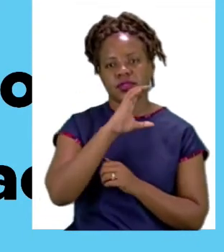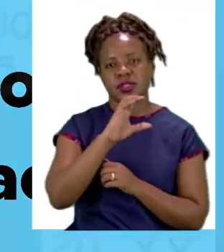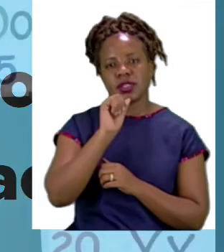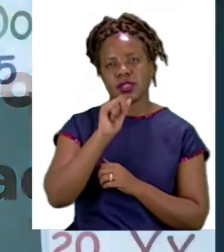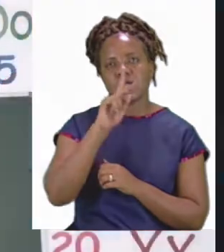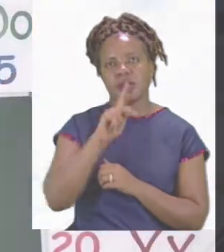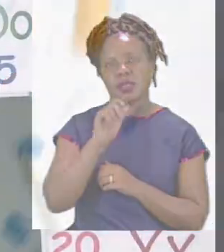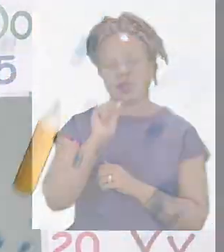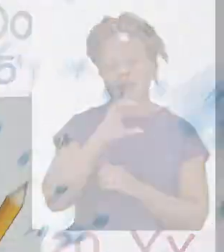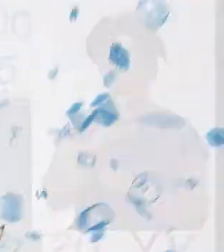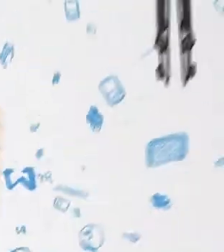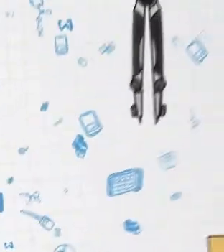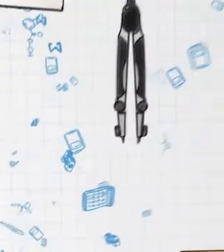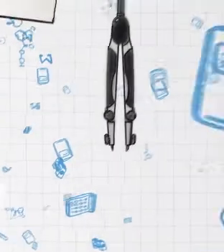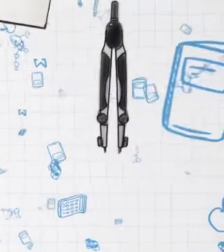capacity.